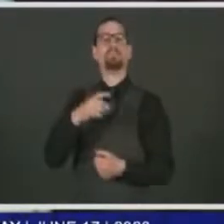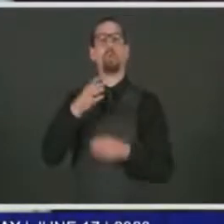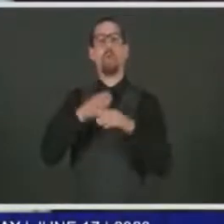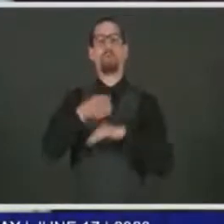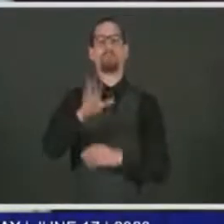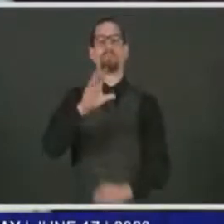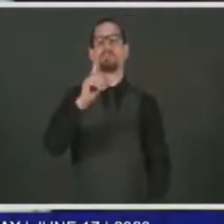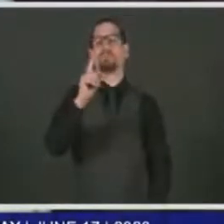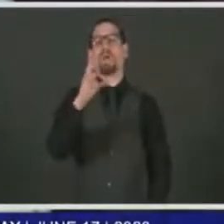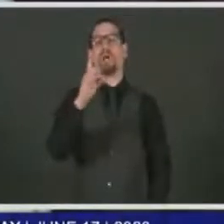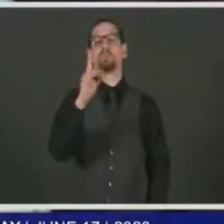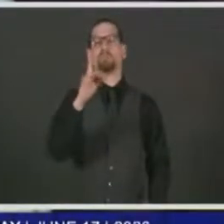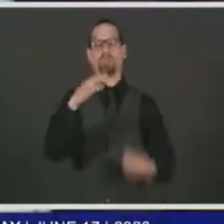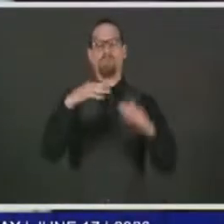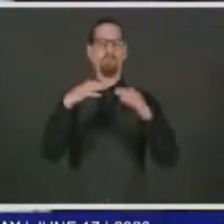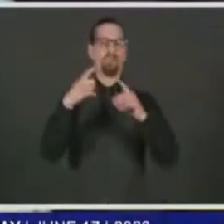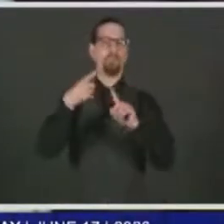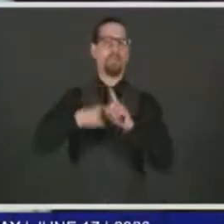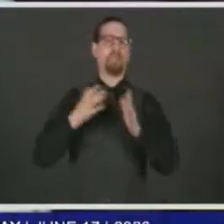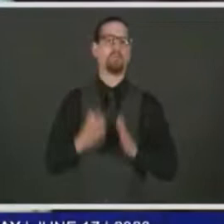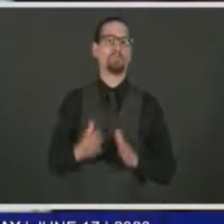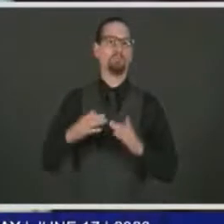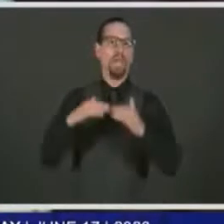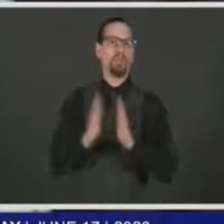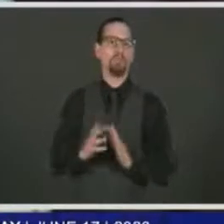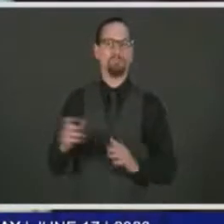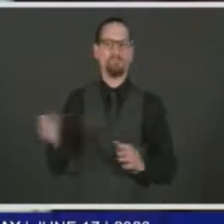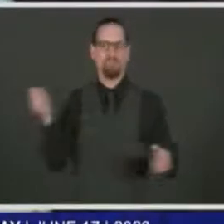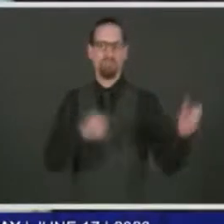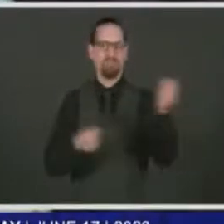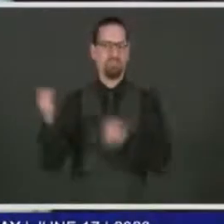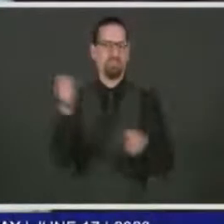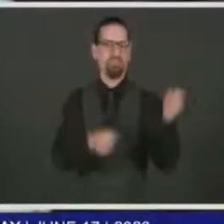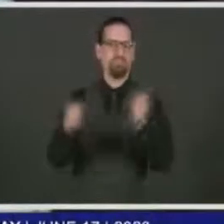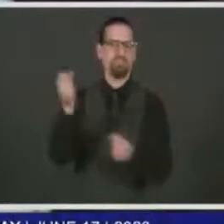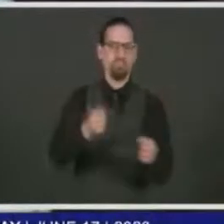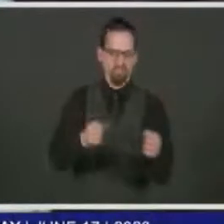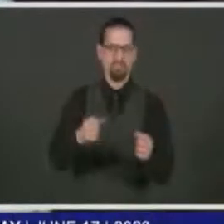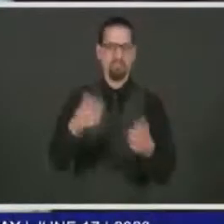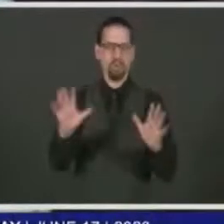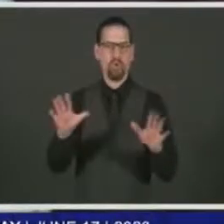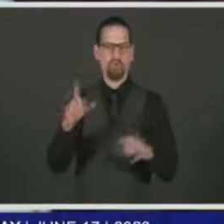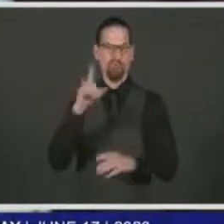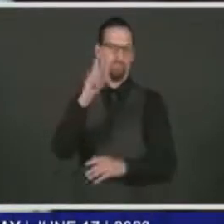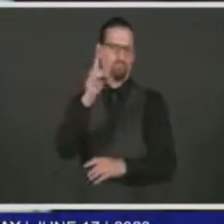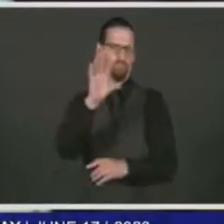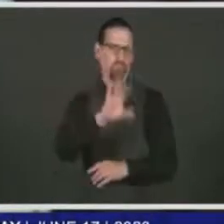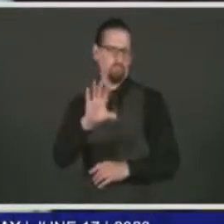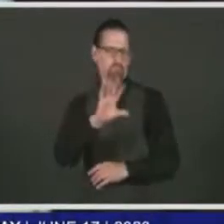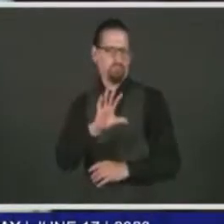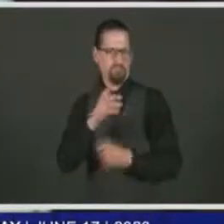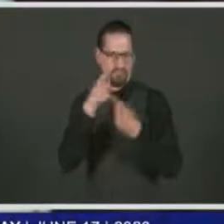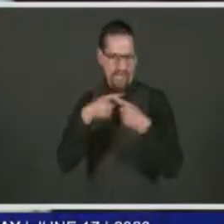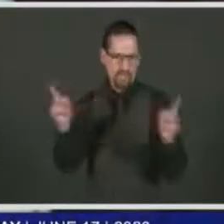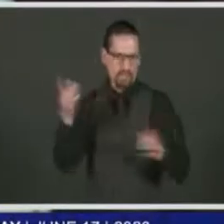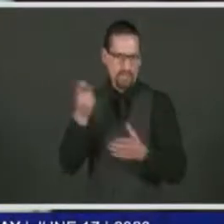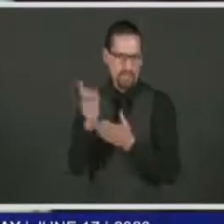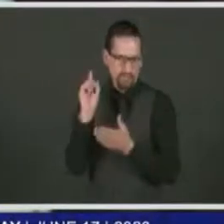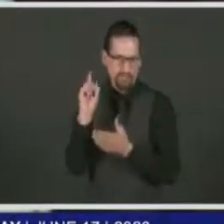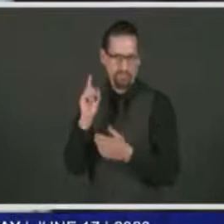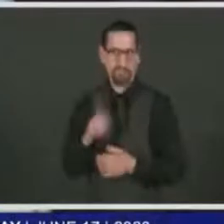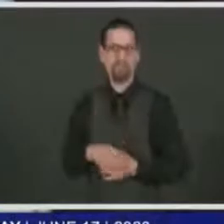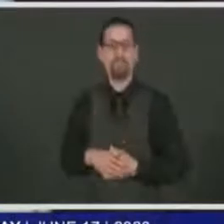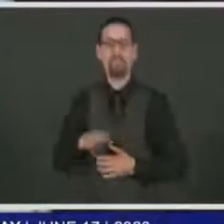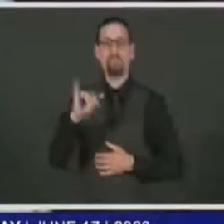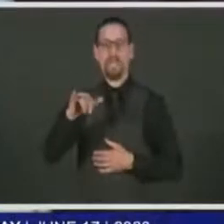on these short-term immediate measures, we're also working with organizations like Rhode Island Housing and the Rhode Island